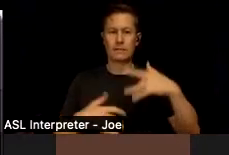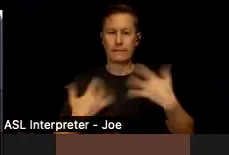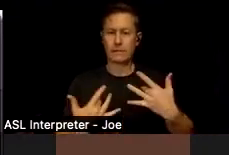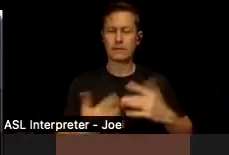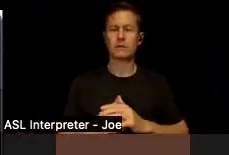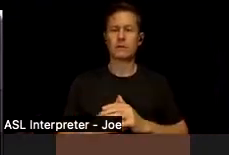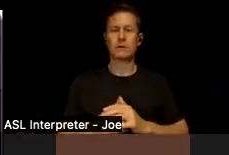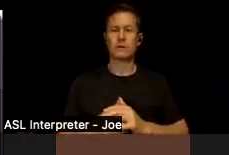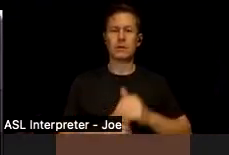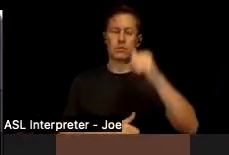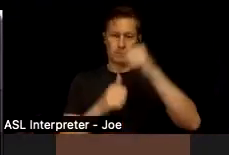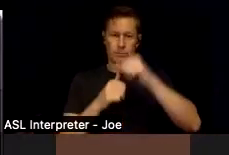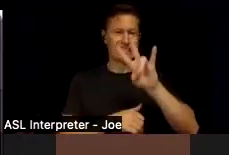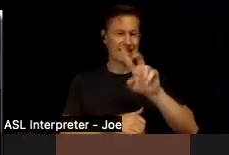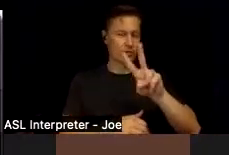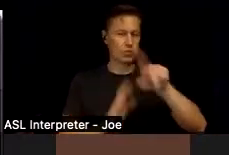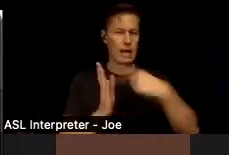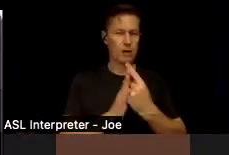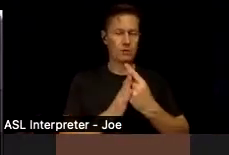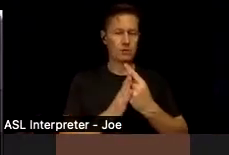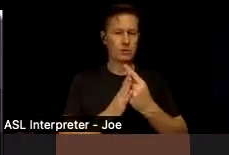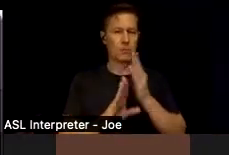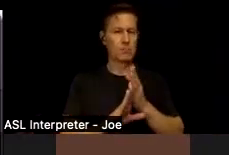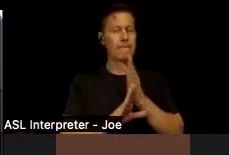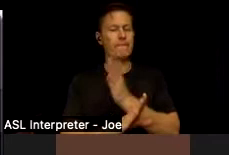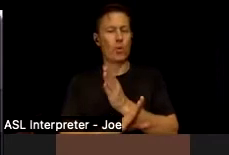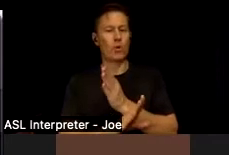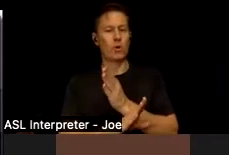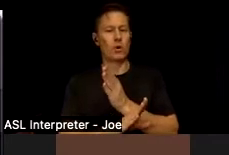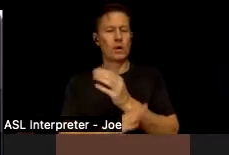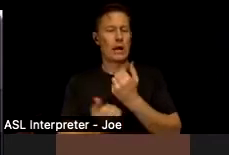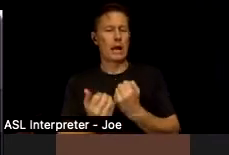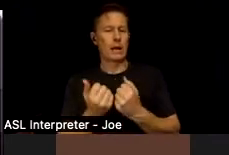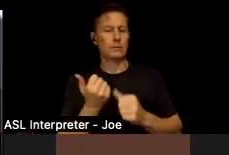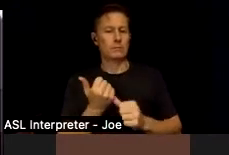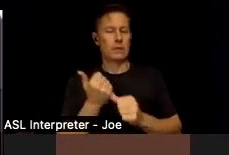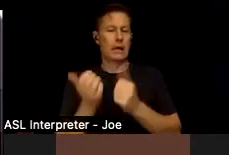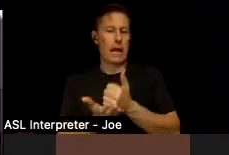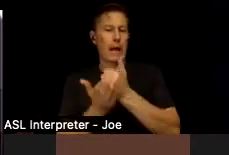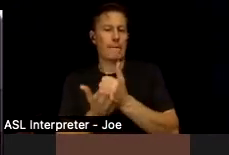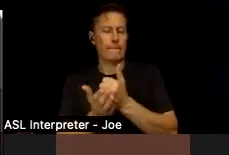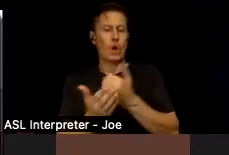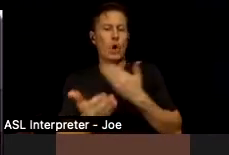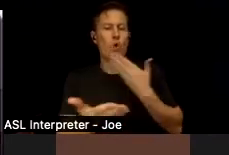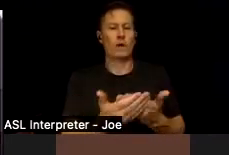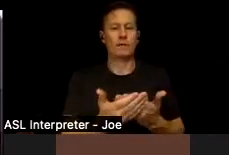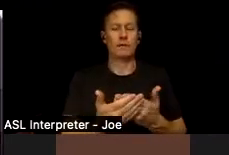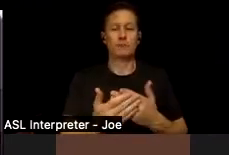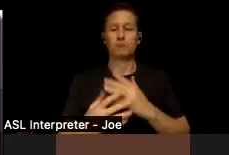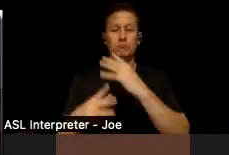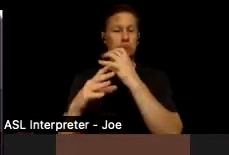to really rely for 72 hours before outside aid comes in. That's pretty much sums up my presentation. I'm happy to